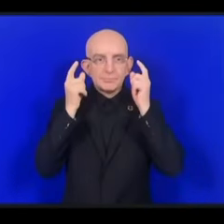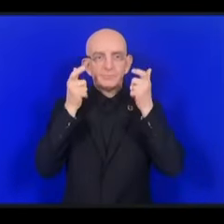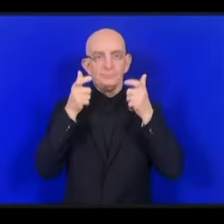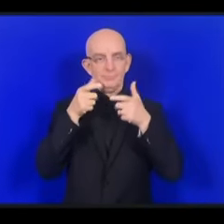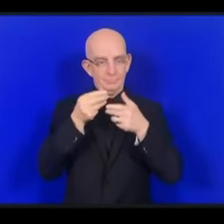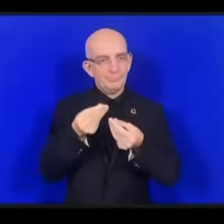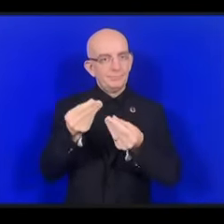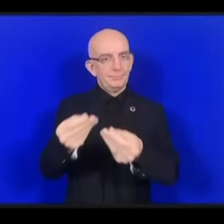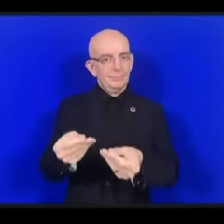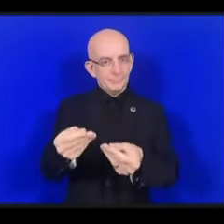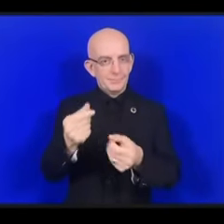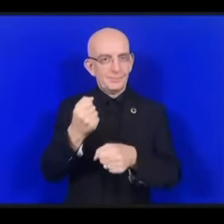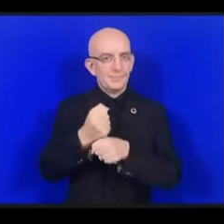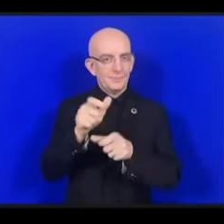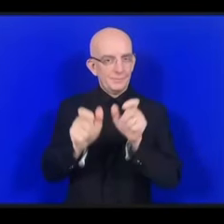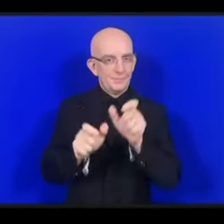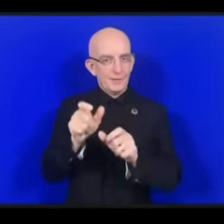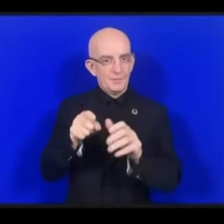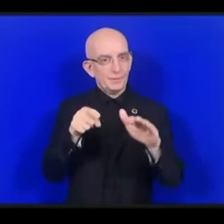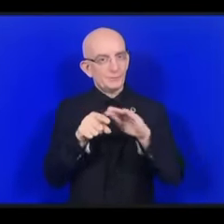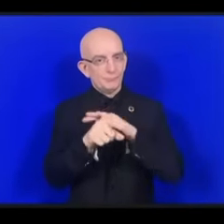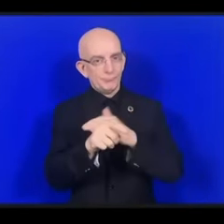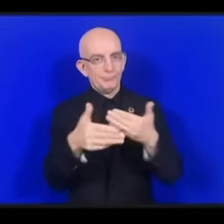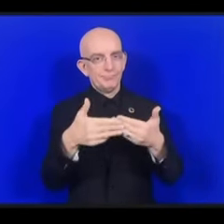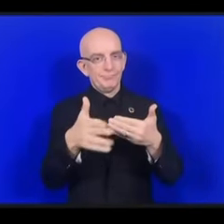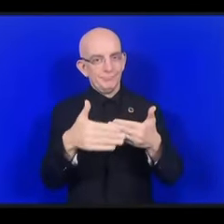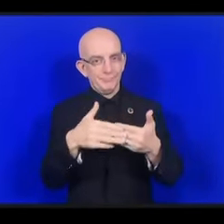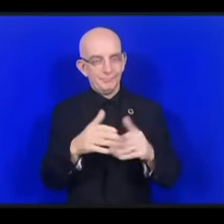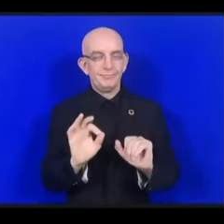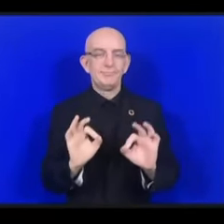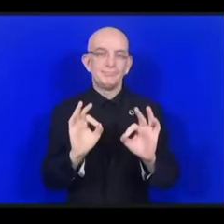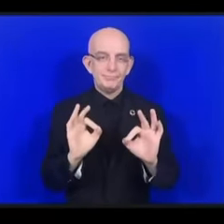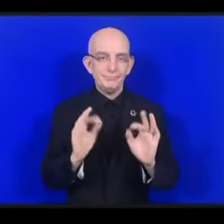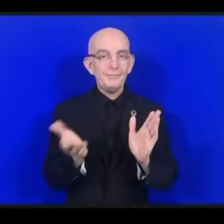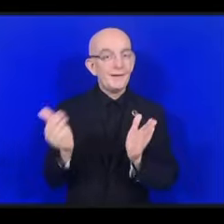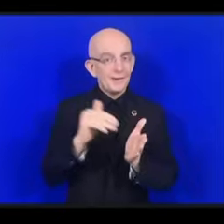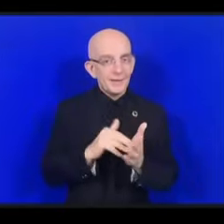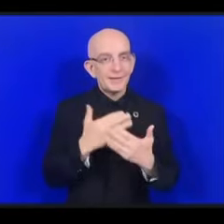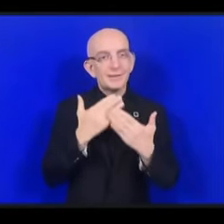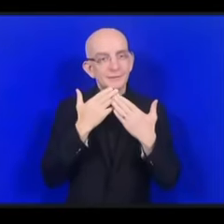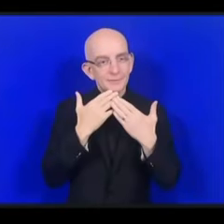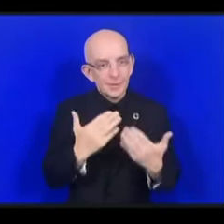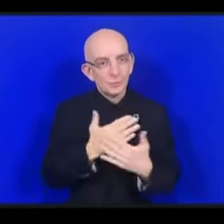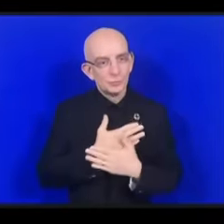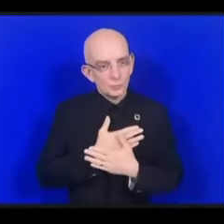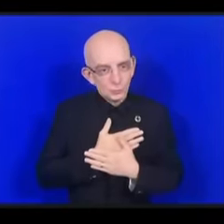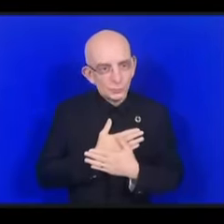your attendance, and see you all at IGF 2024.